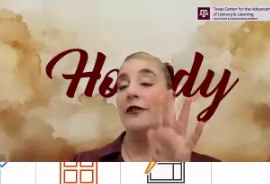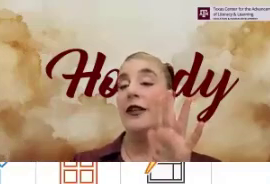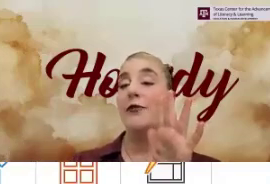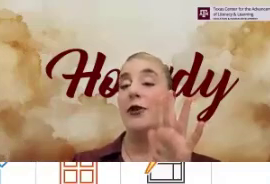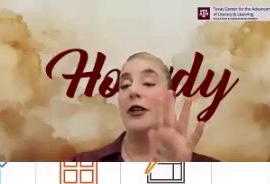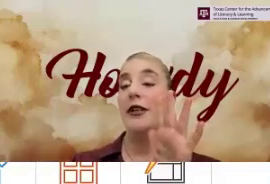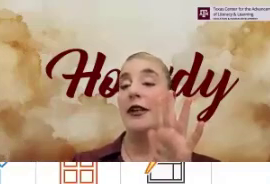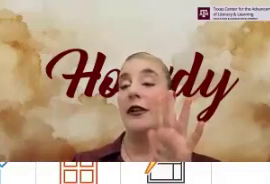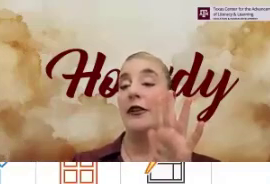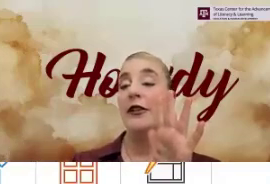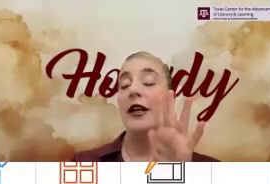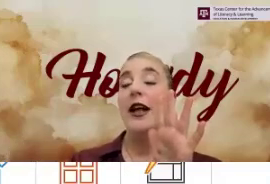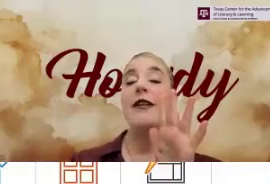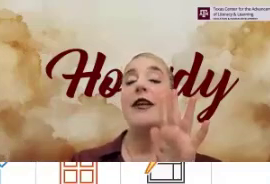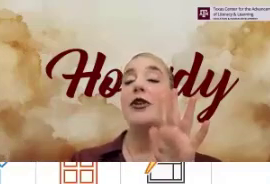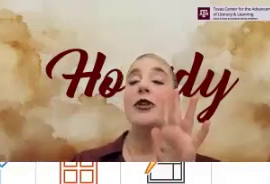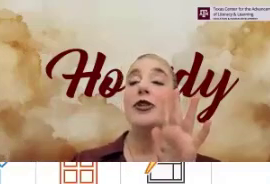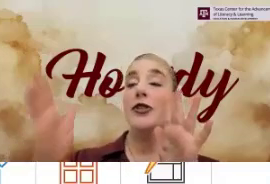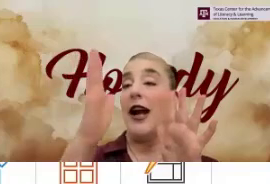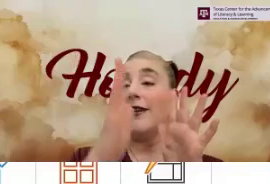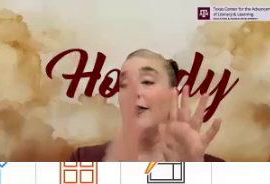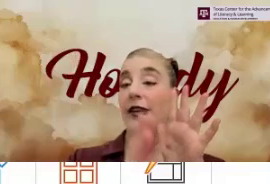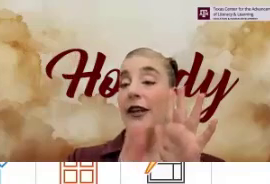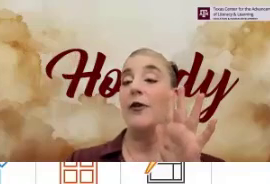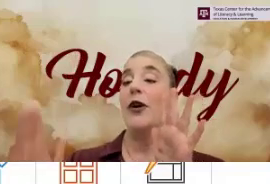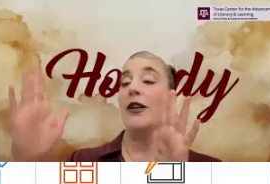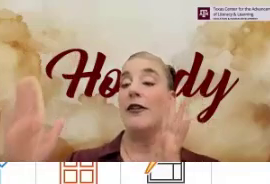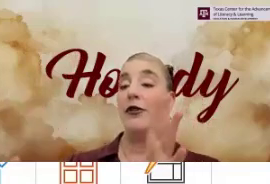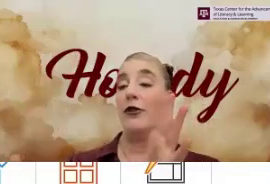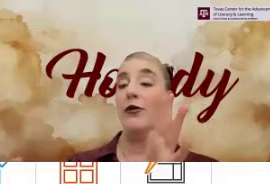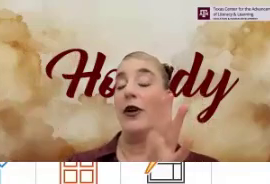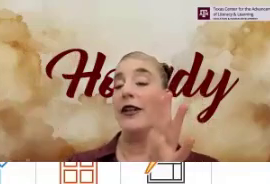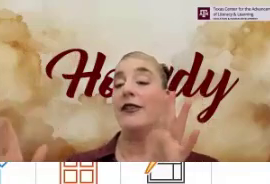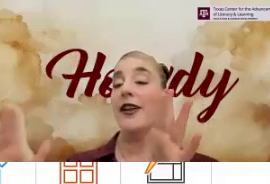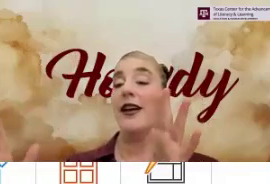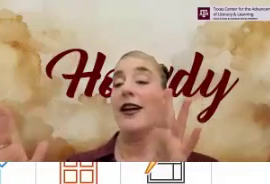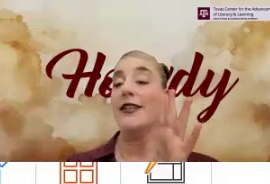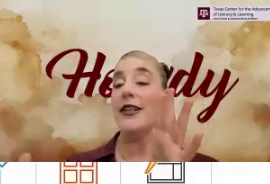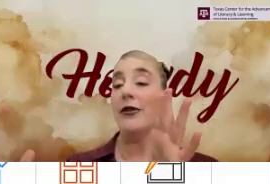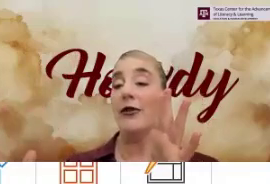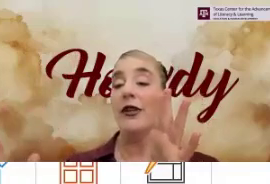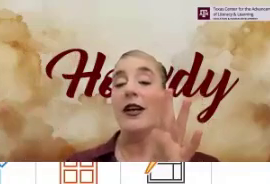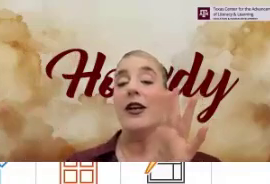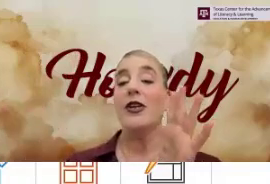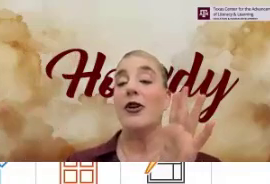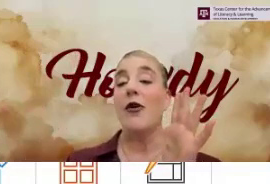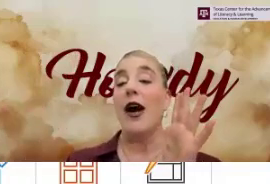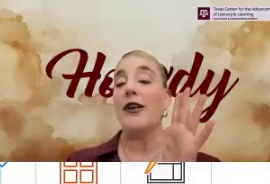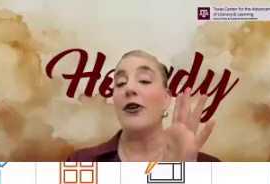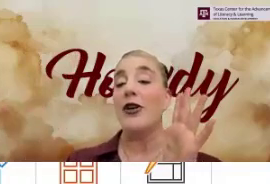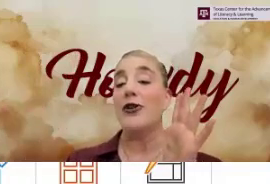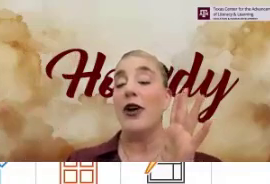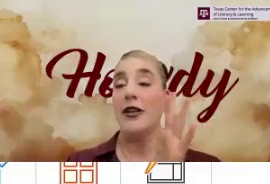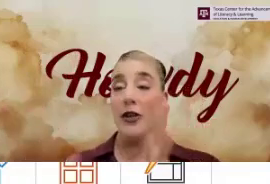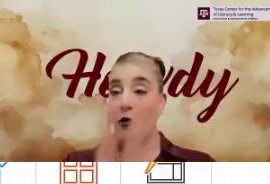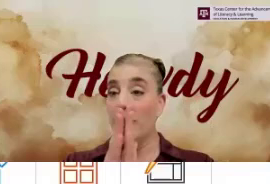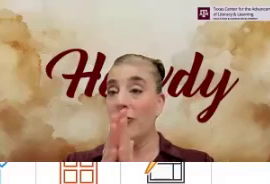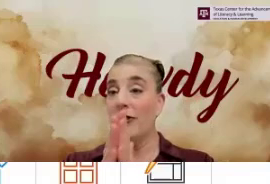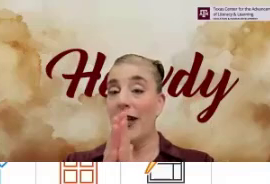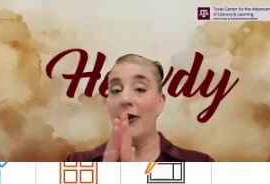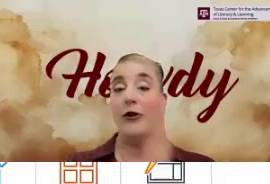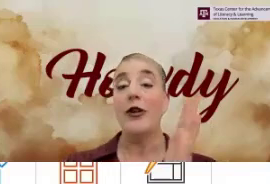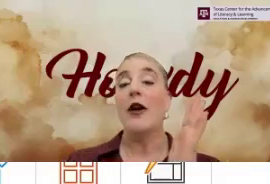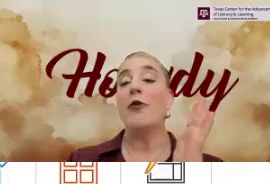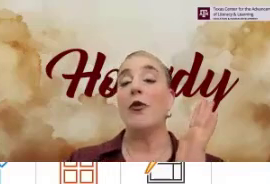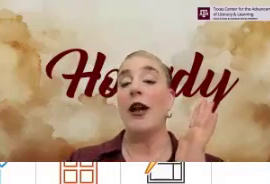first one and put it in there, and then you could just add the second one and the third one. It's not ideal. I know you're trying to go